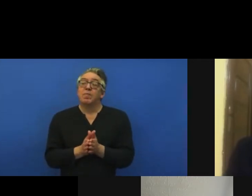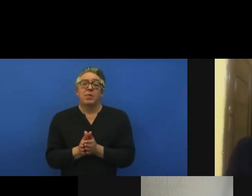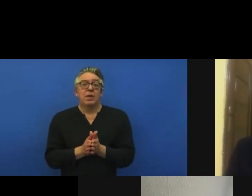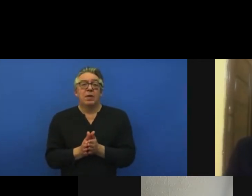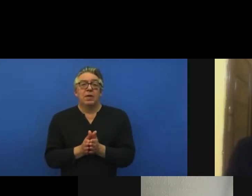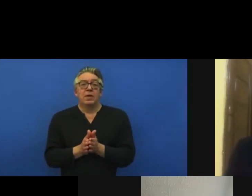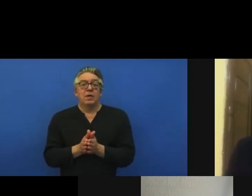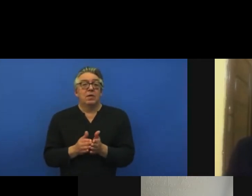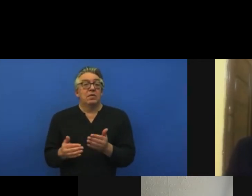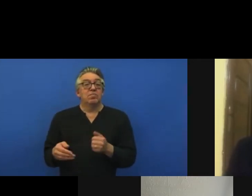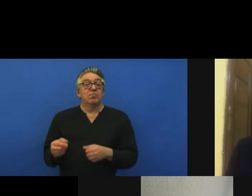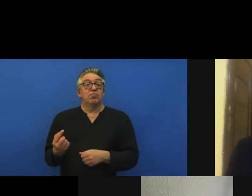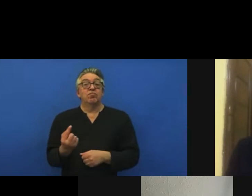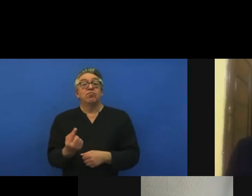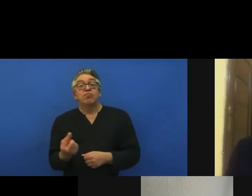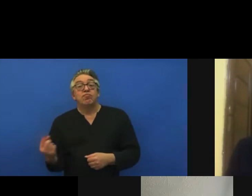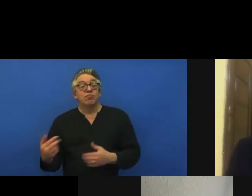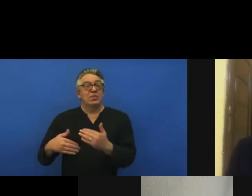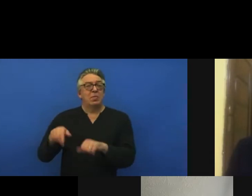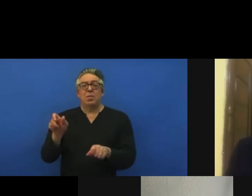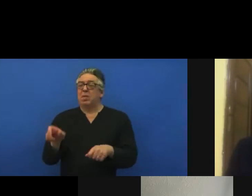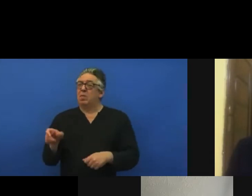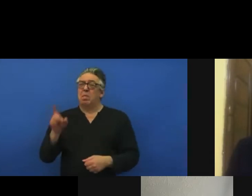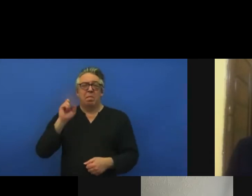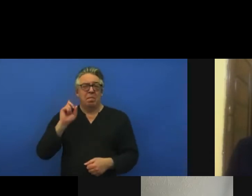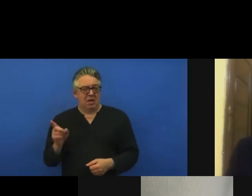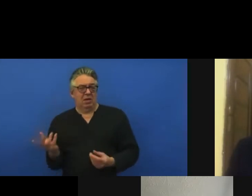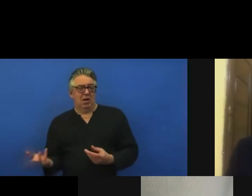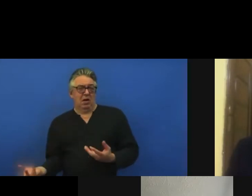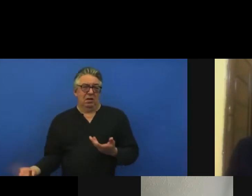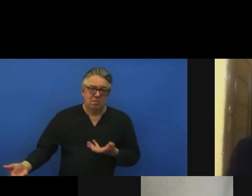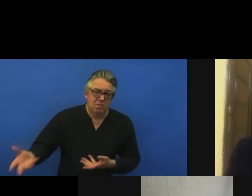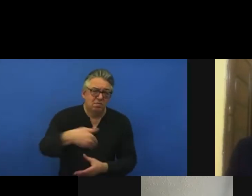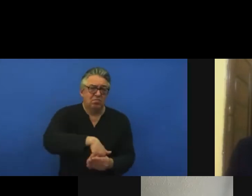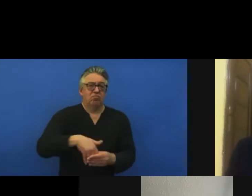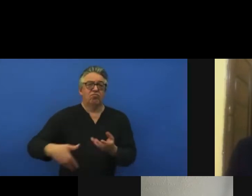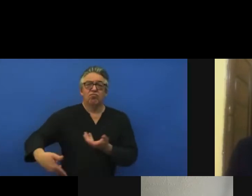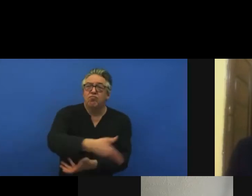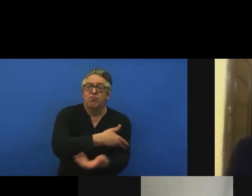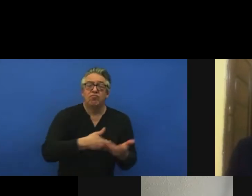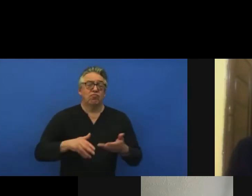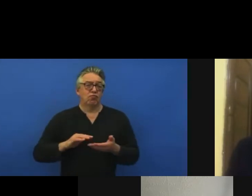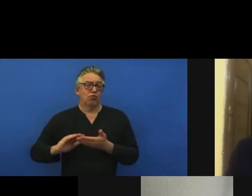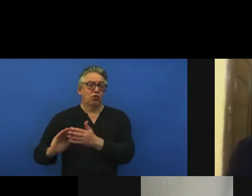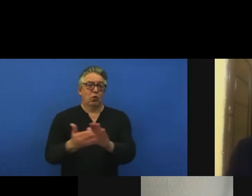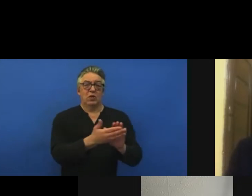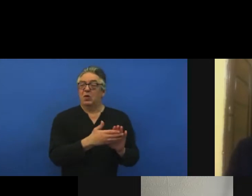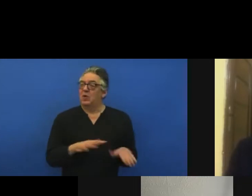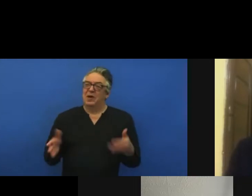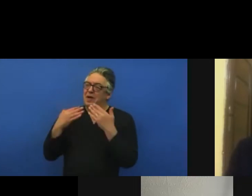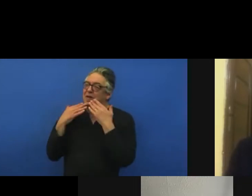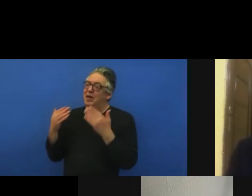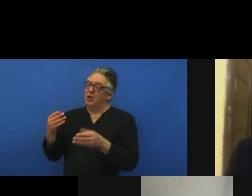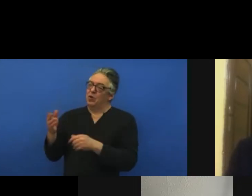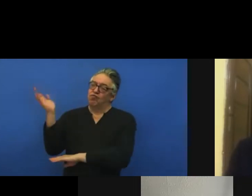included in the society, and their needs need to be properly met. Thank you, Mr. Ahmed, for these beautiful words. Now we're going to move on to